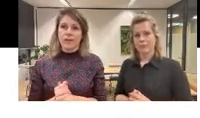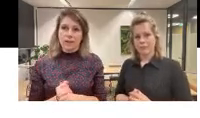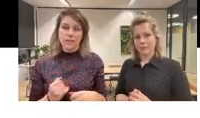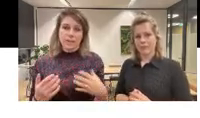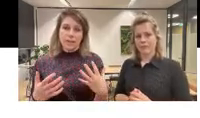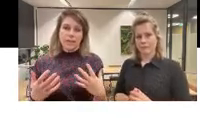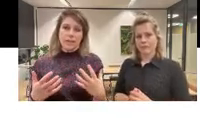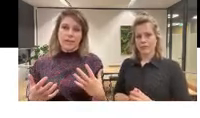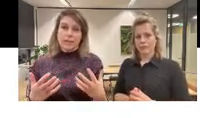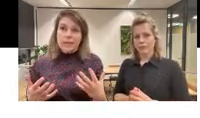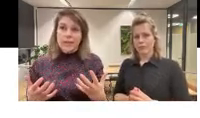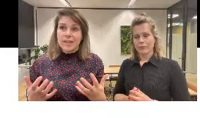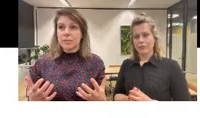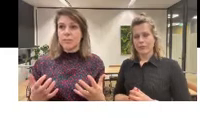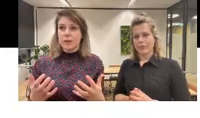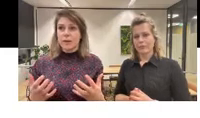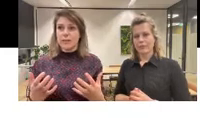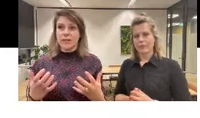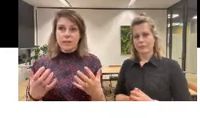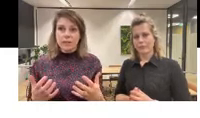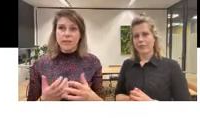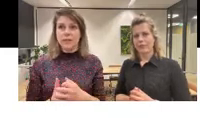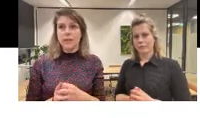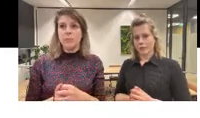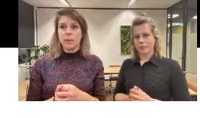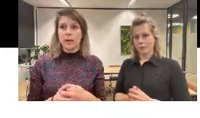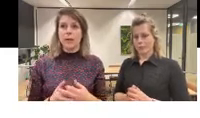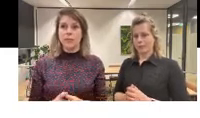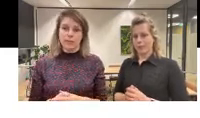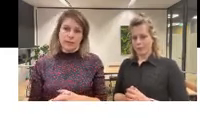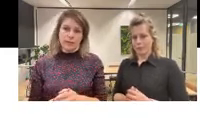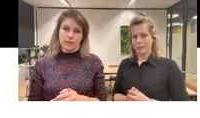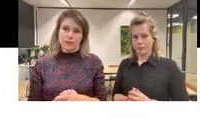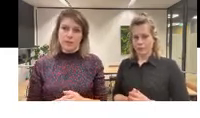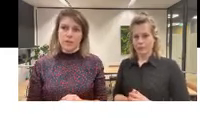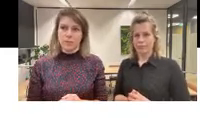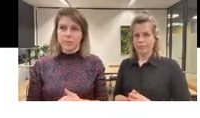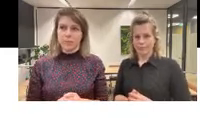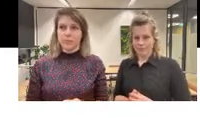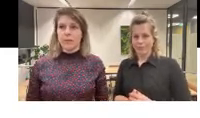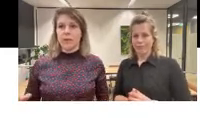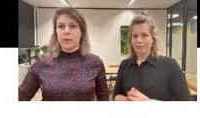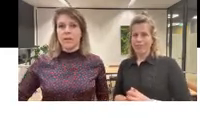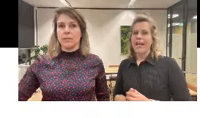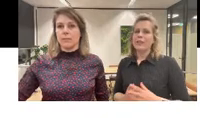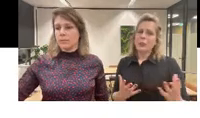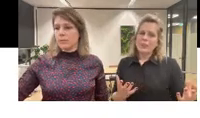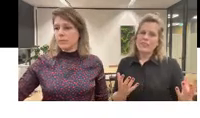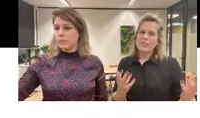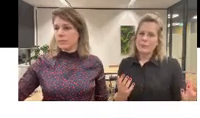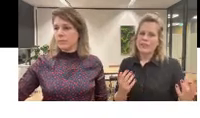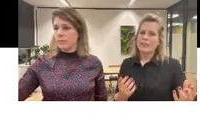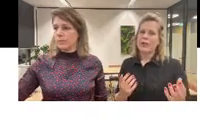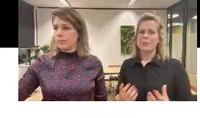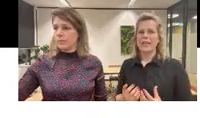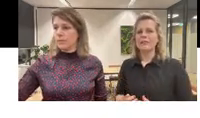they thought, they think it's significantly more helpful in this condition. Yeah, and the question